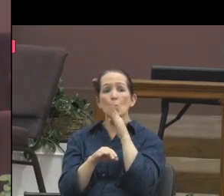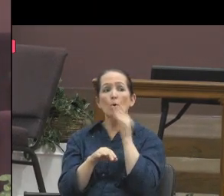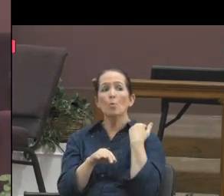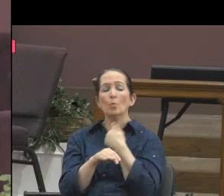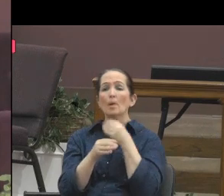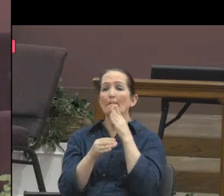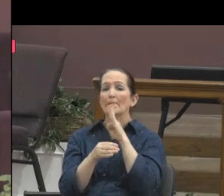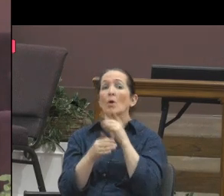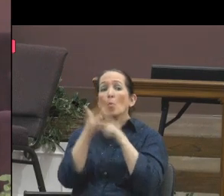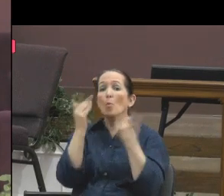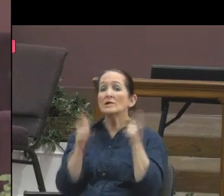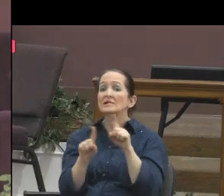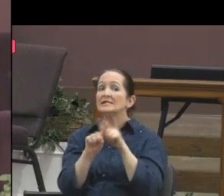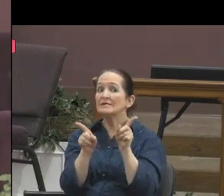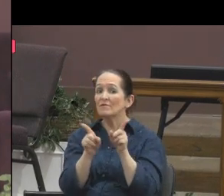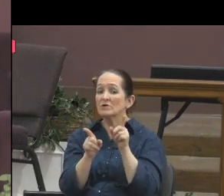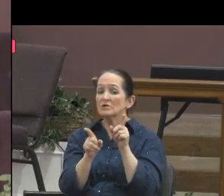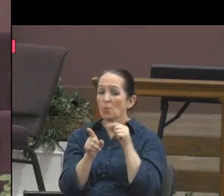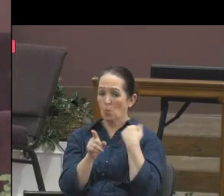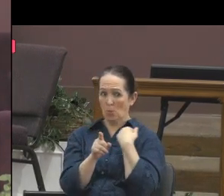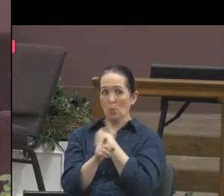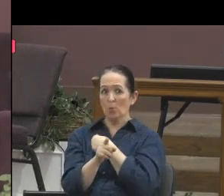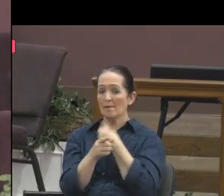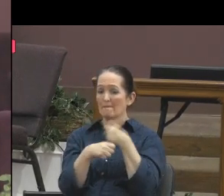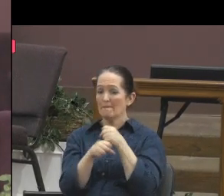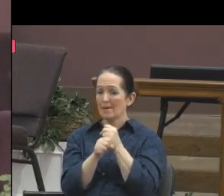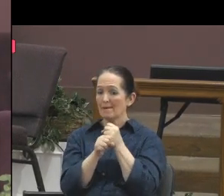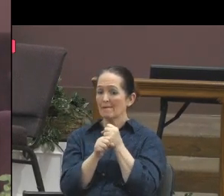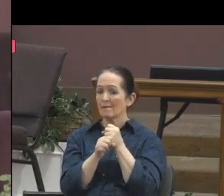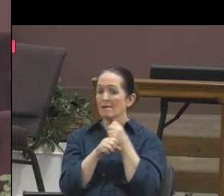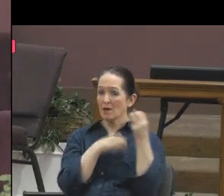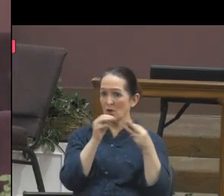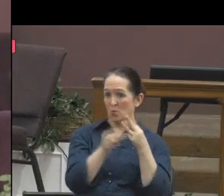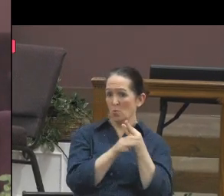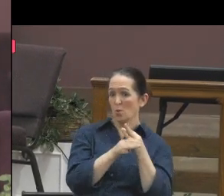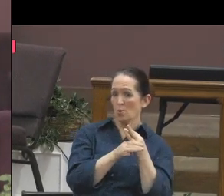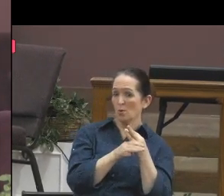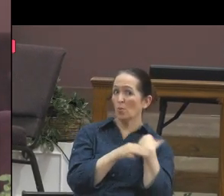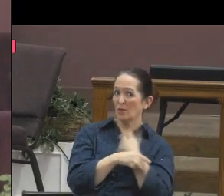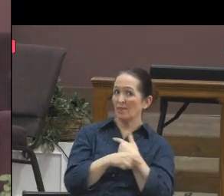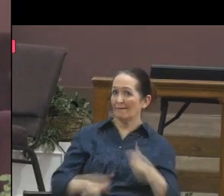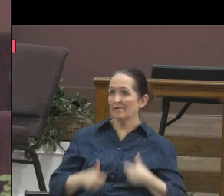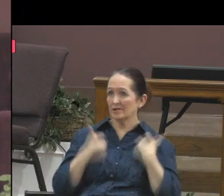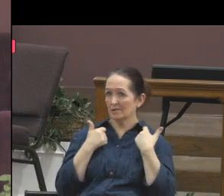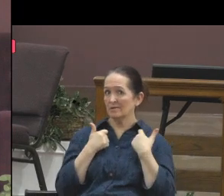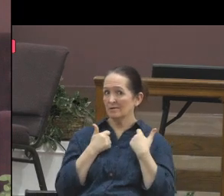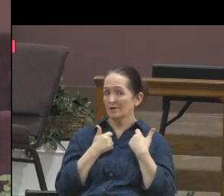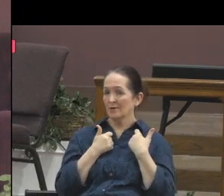What difference will we make in the world that we live in?